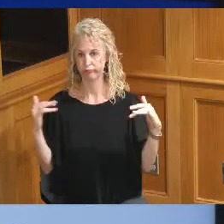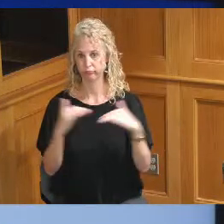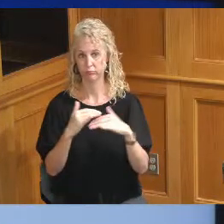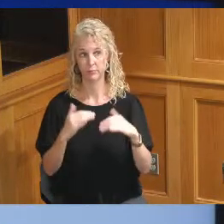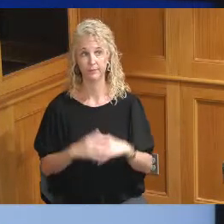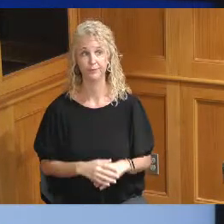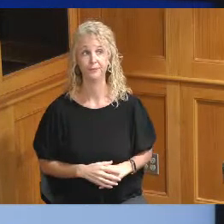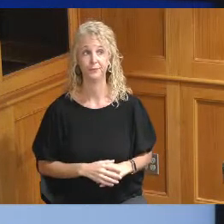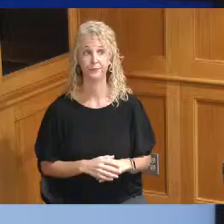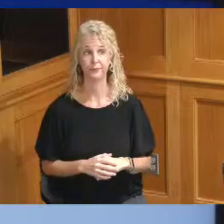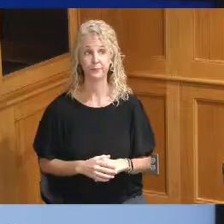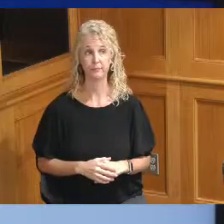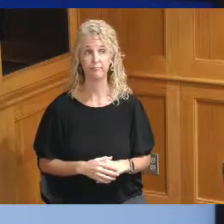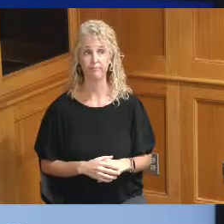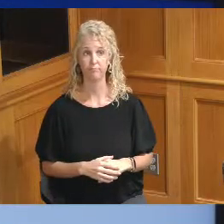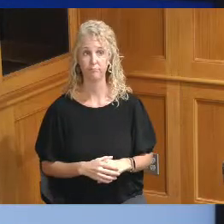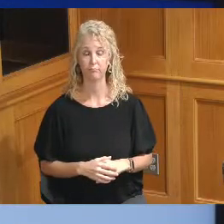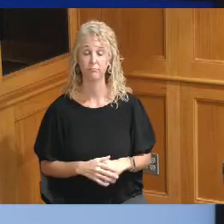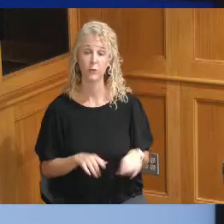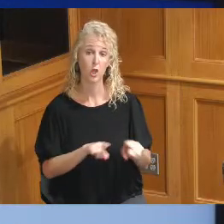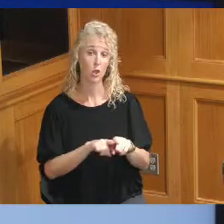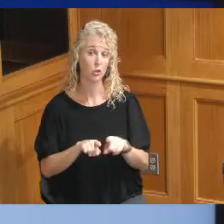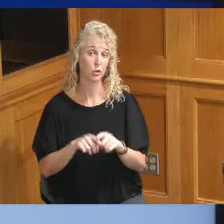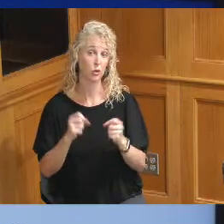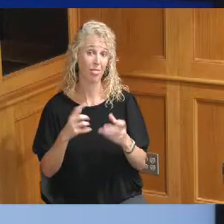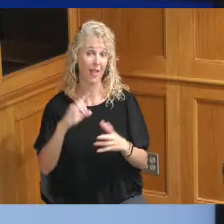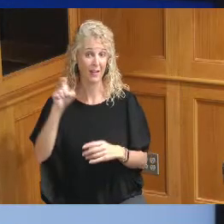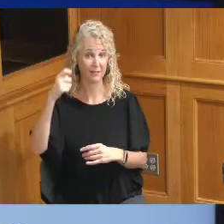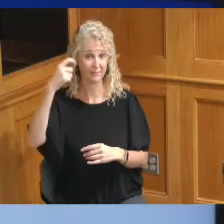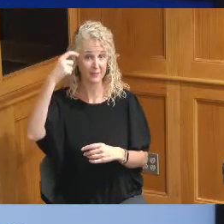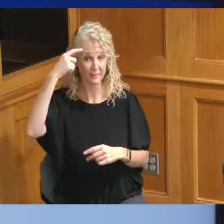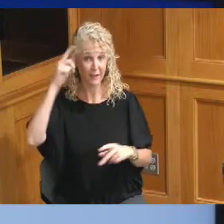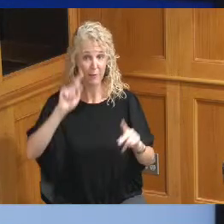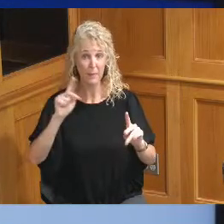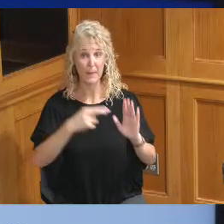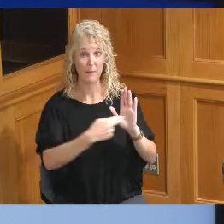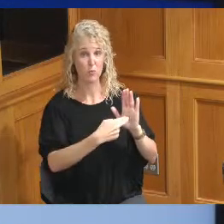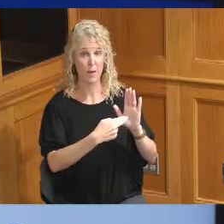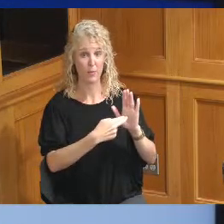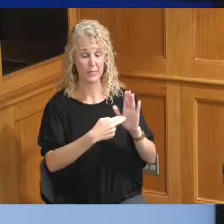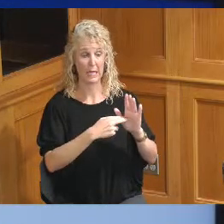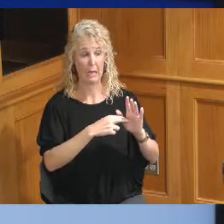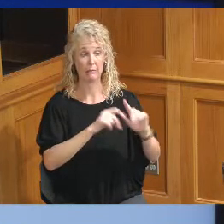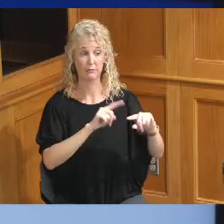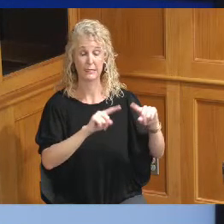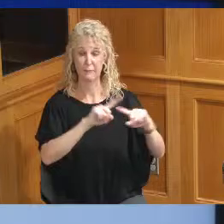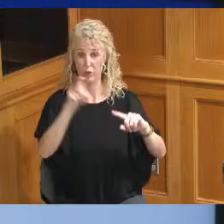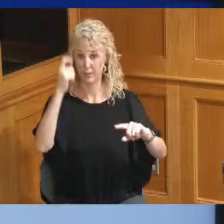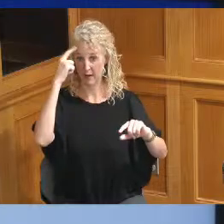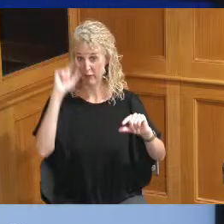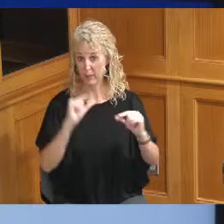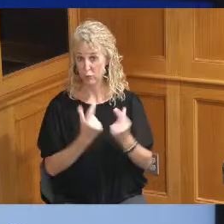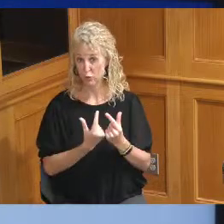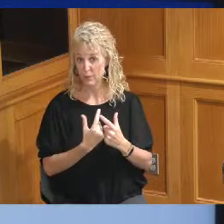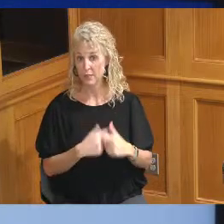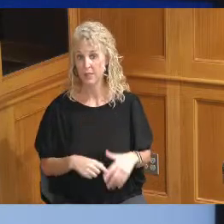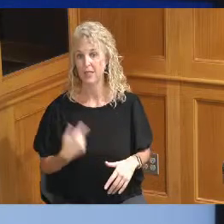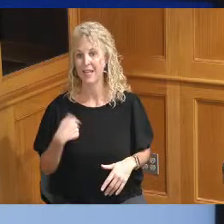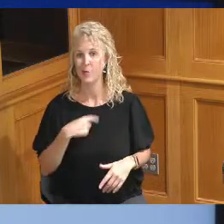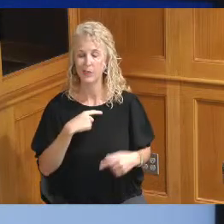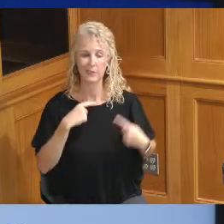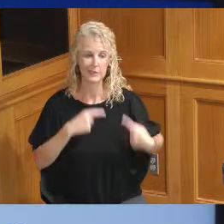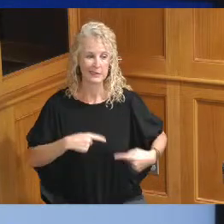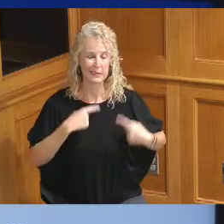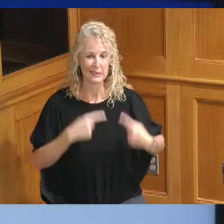we also had were a lot of government officials, people who represented government entities that were interested in serving on this. And what we struggled